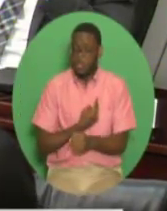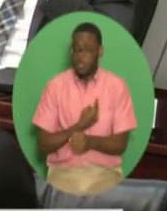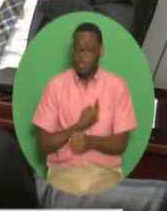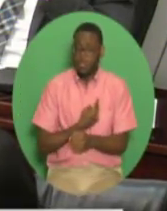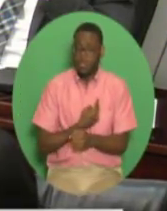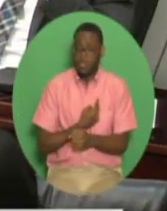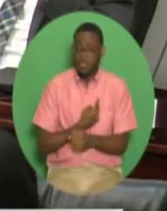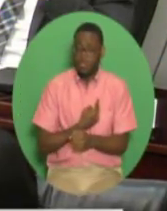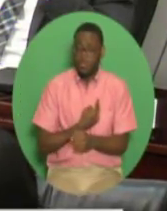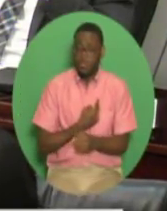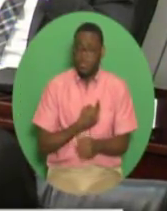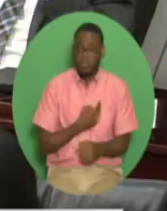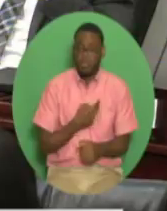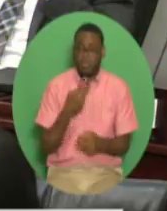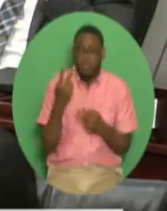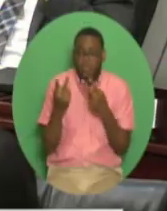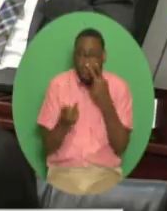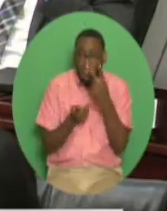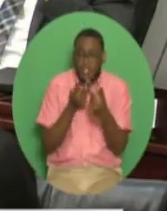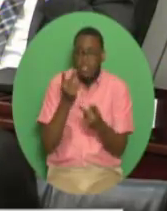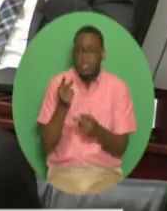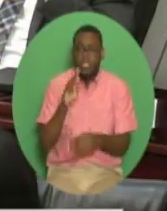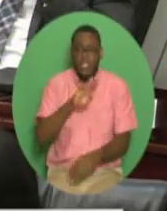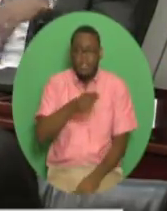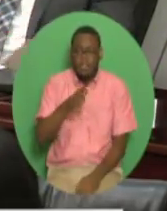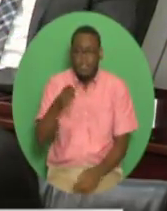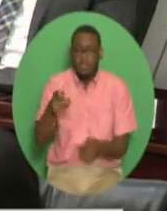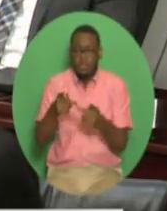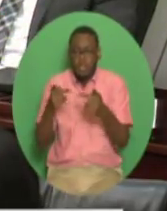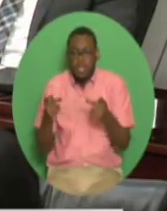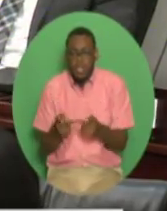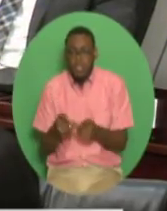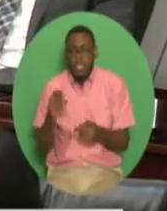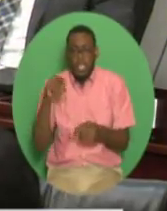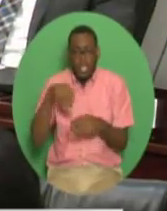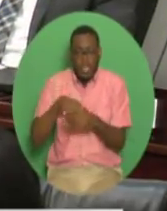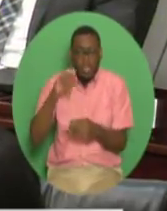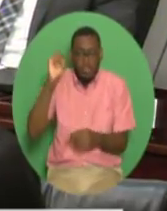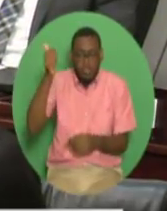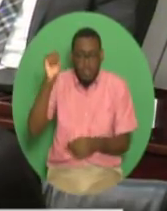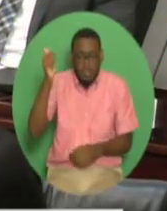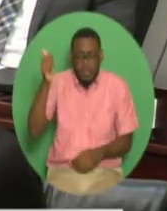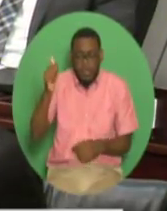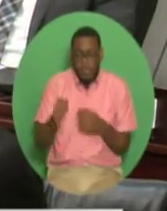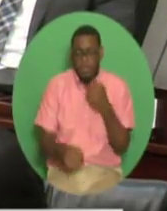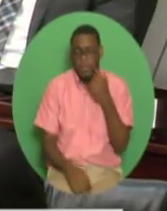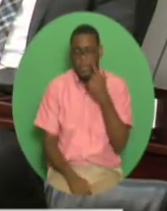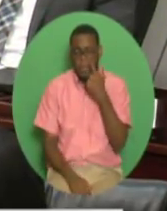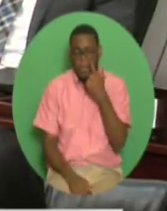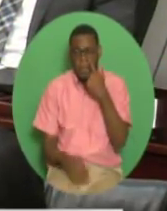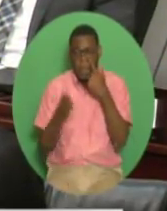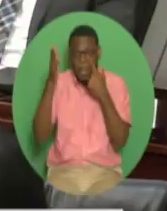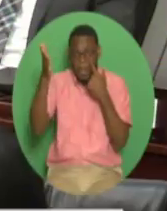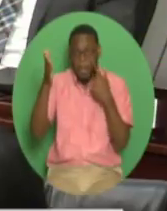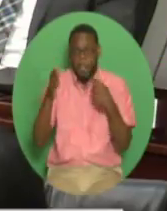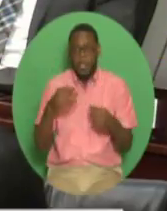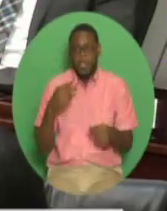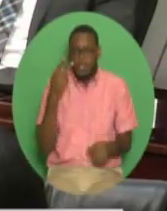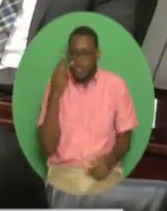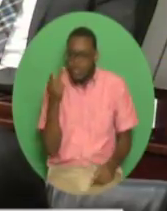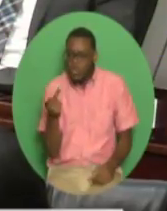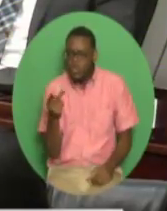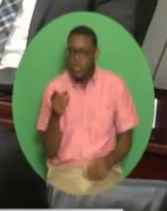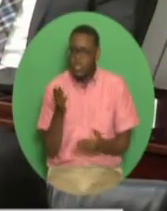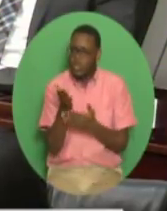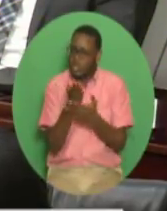in his visit to a number of areas in Arima where certain